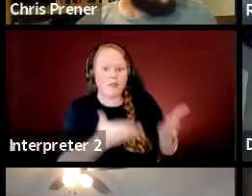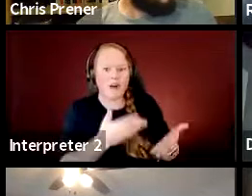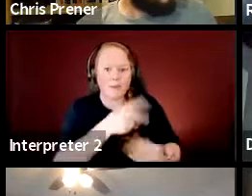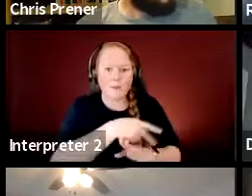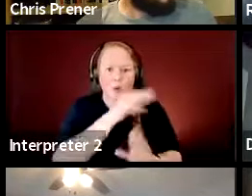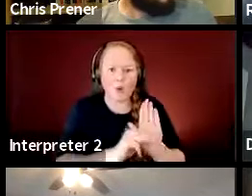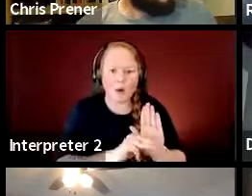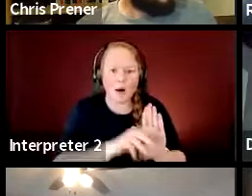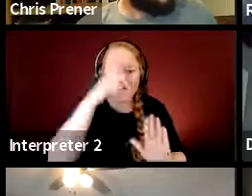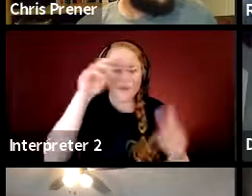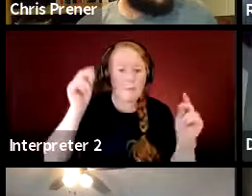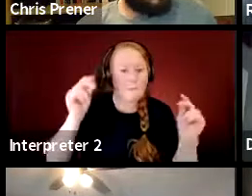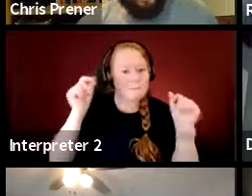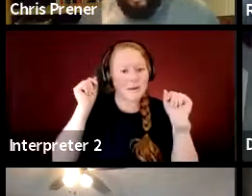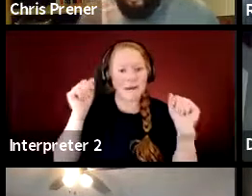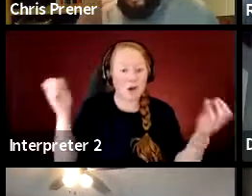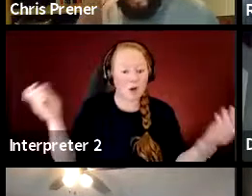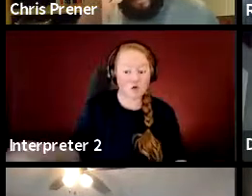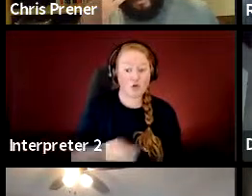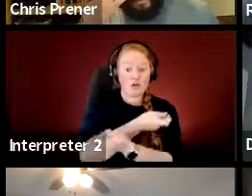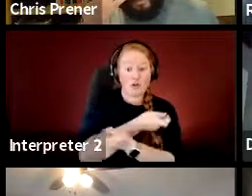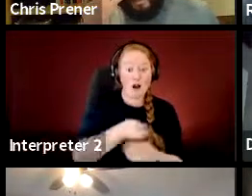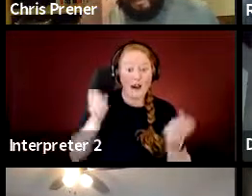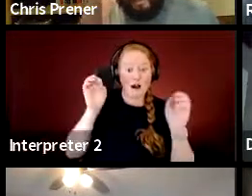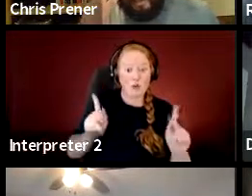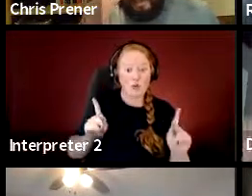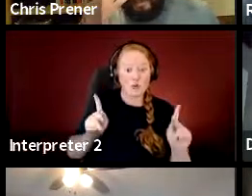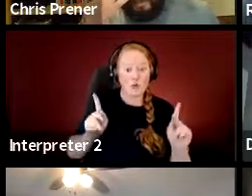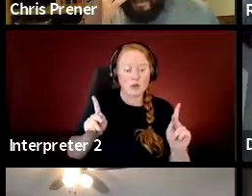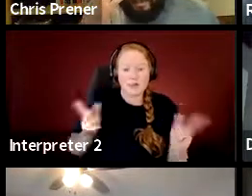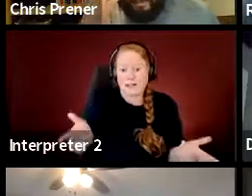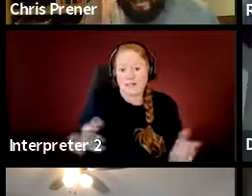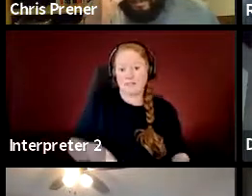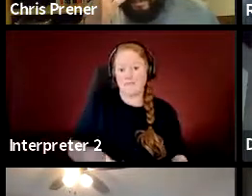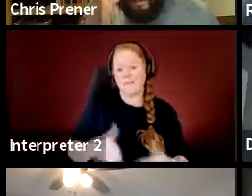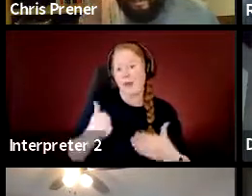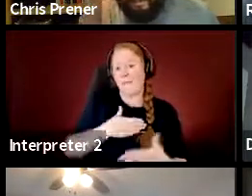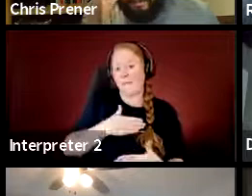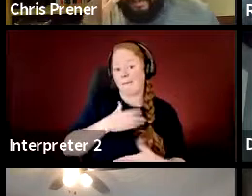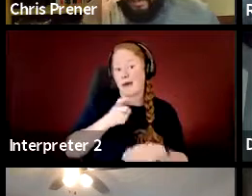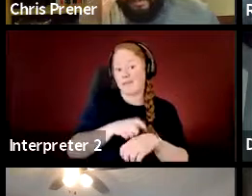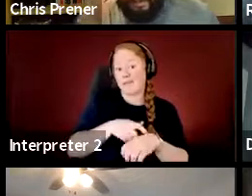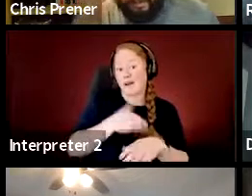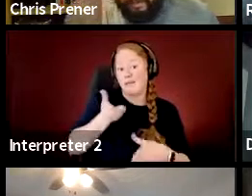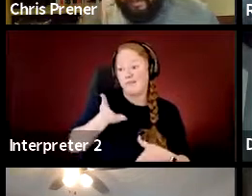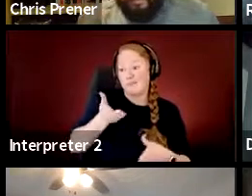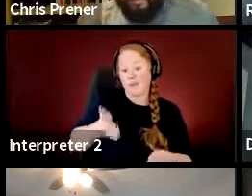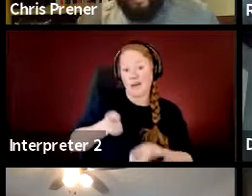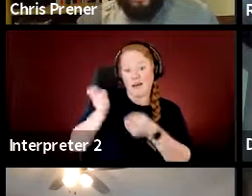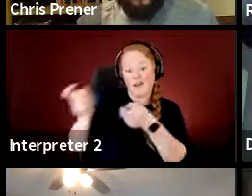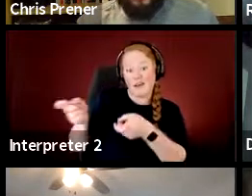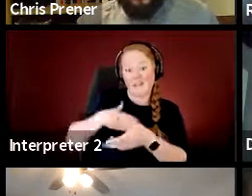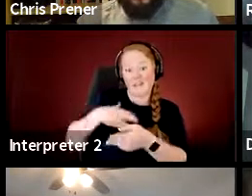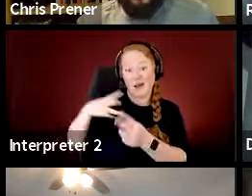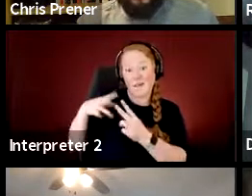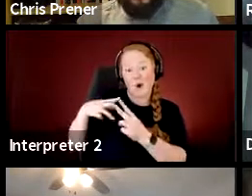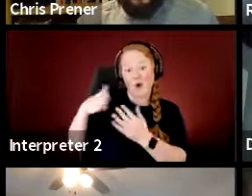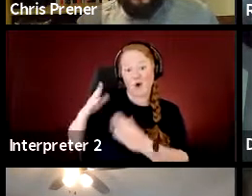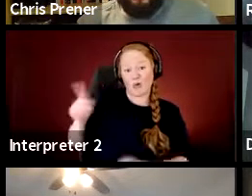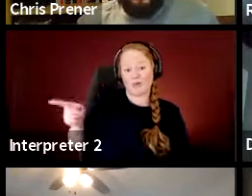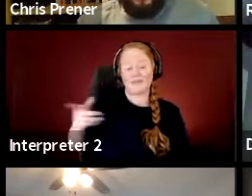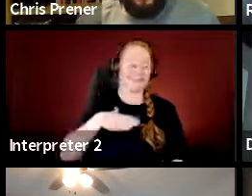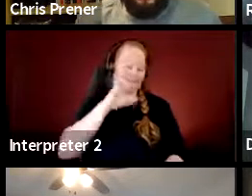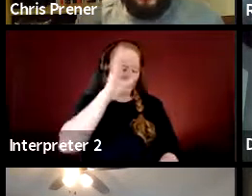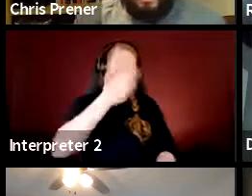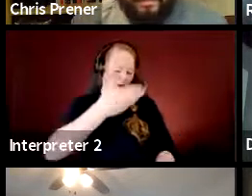immediate trade opportunities and things of that matter. And I'm going to share the rest of my time with my partner. Hello, this is Chastity